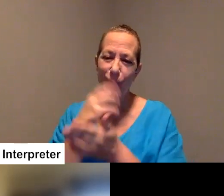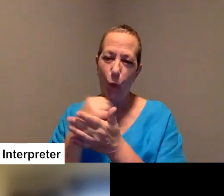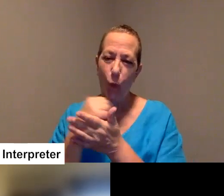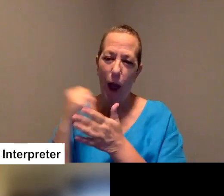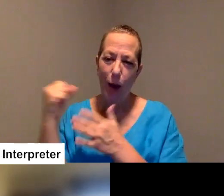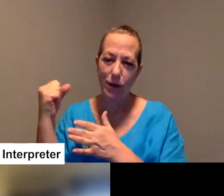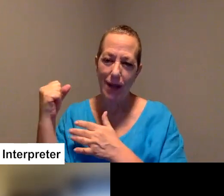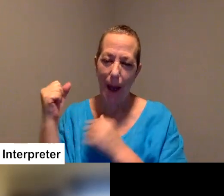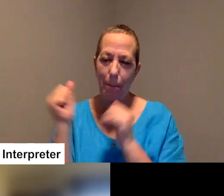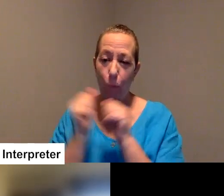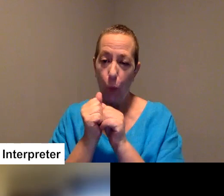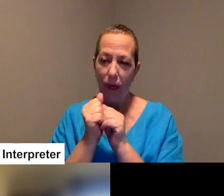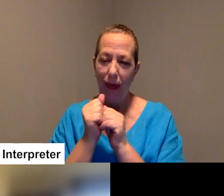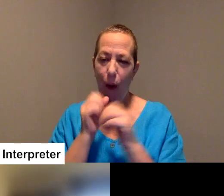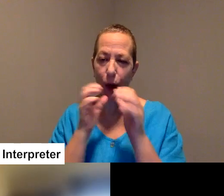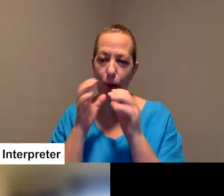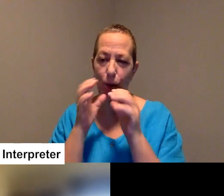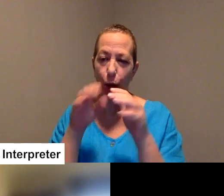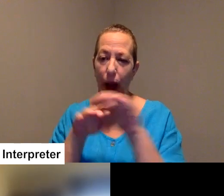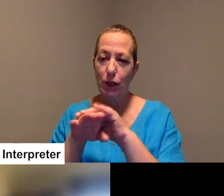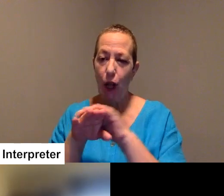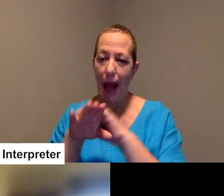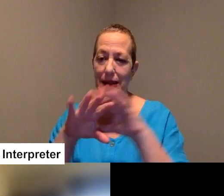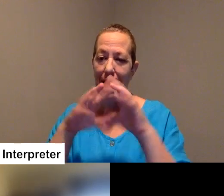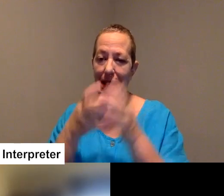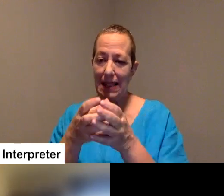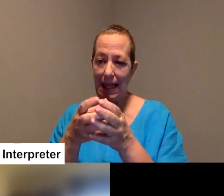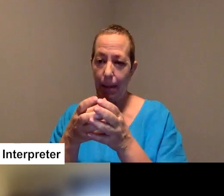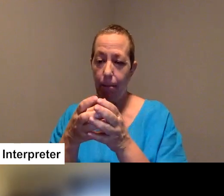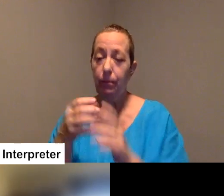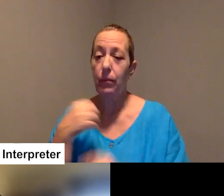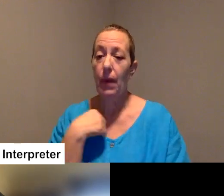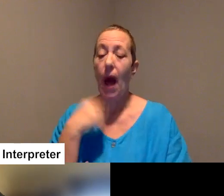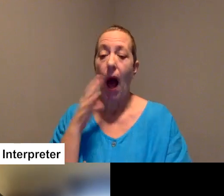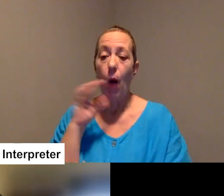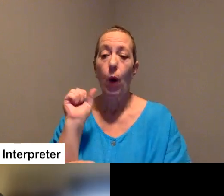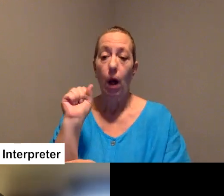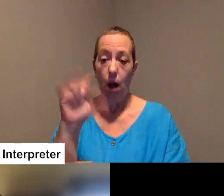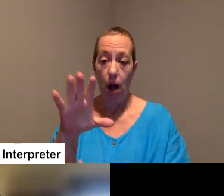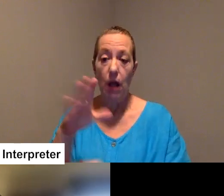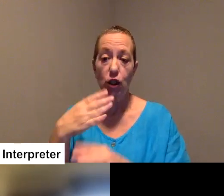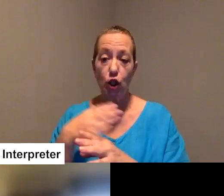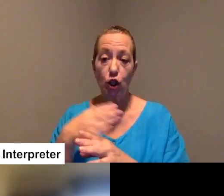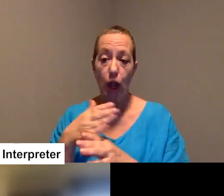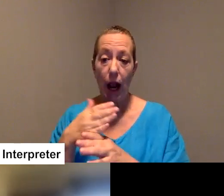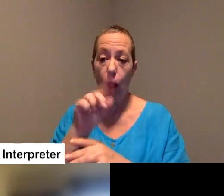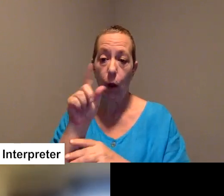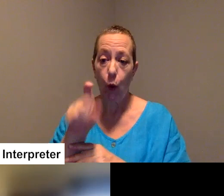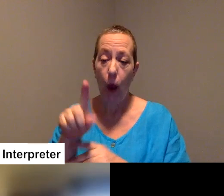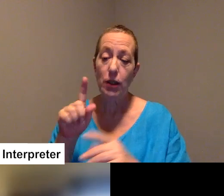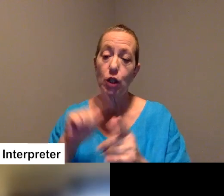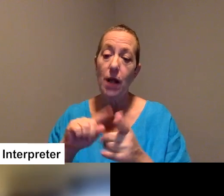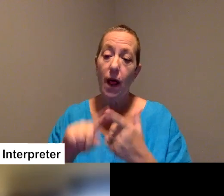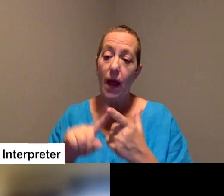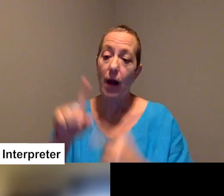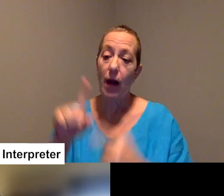communications access team. I'll share what those questions are. And then I'm going to ask if Lateef and Cal, when